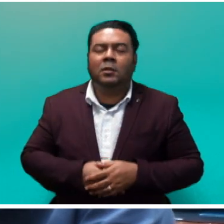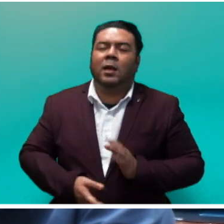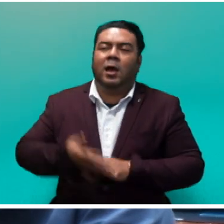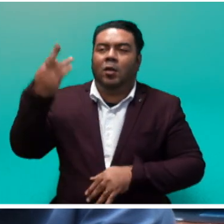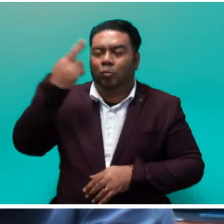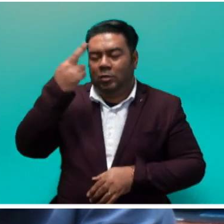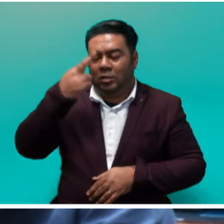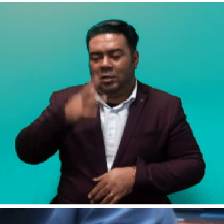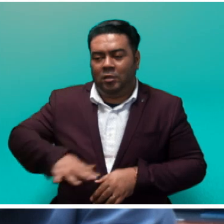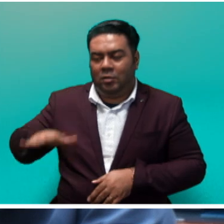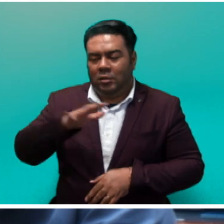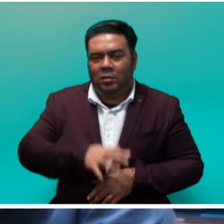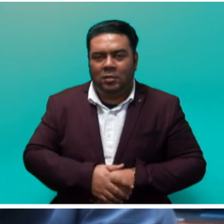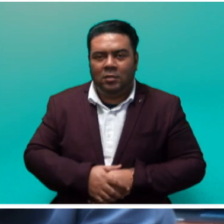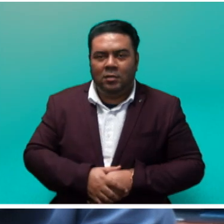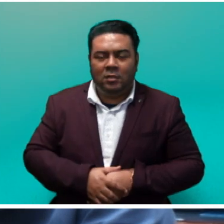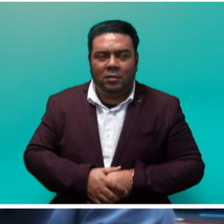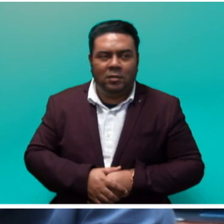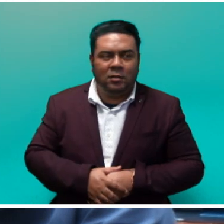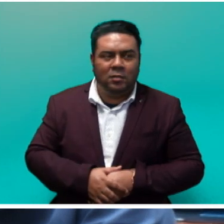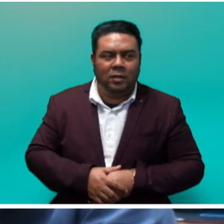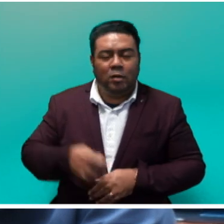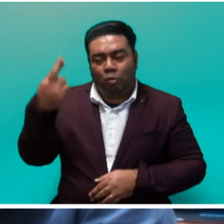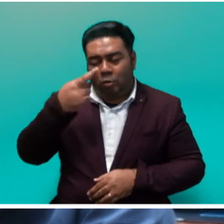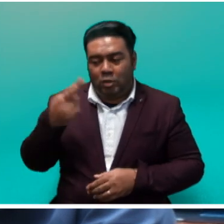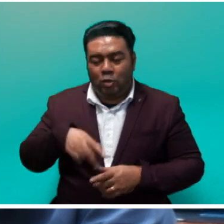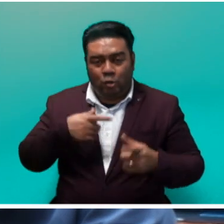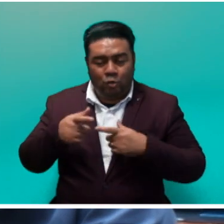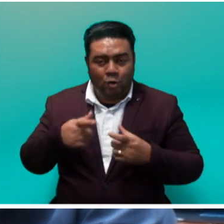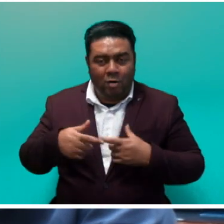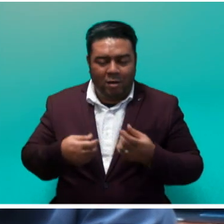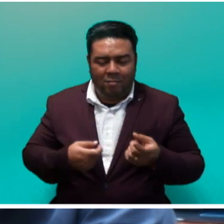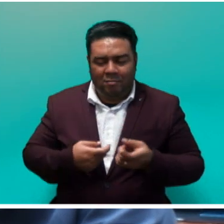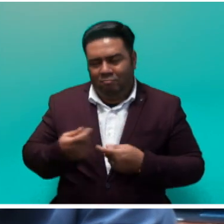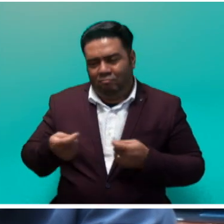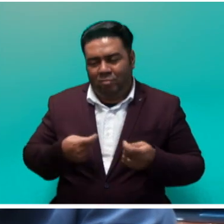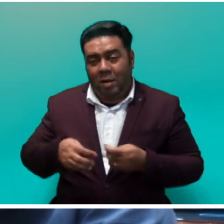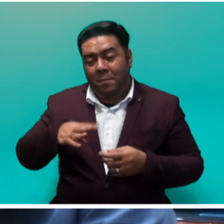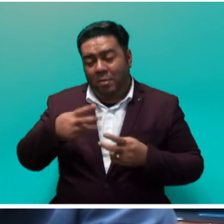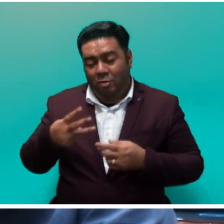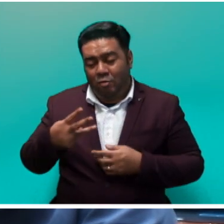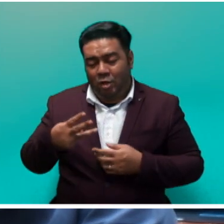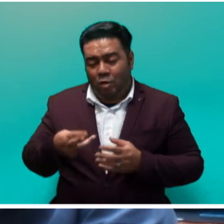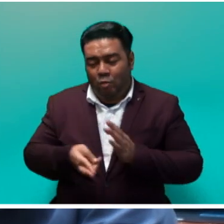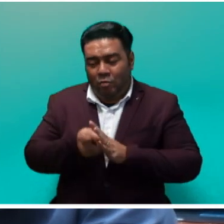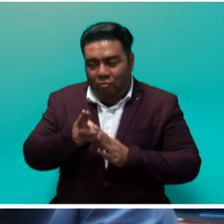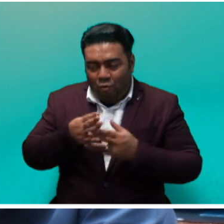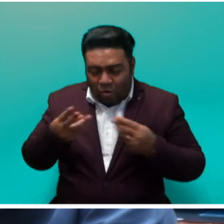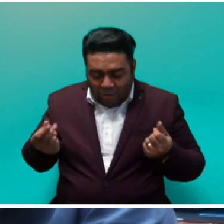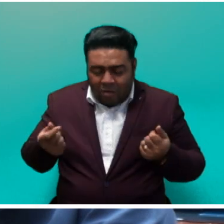areas in terms of risk control and mitigation. And number 3, reconciliations are carried